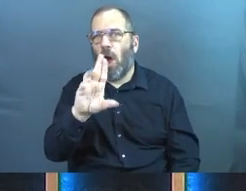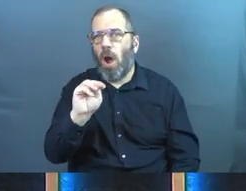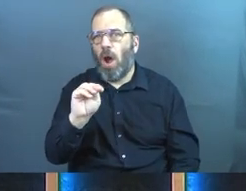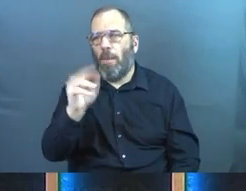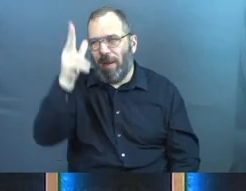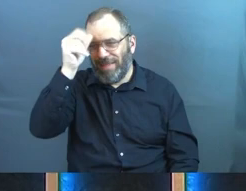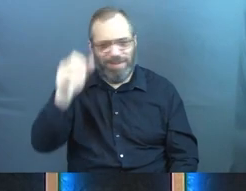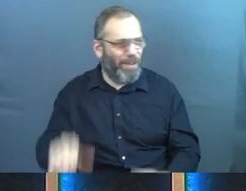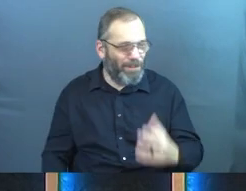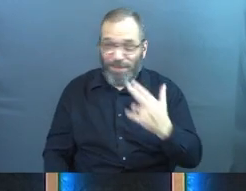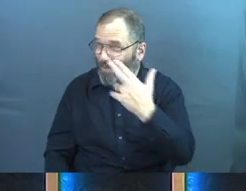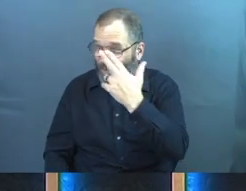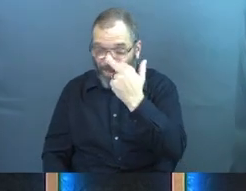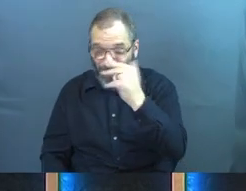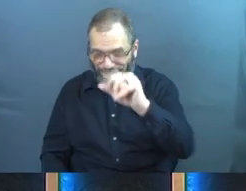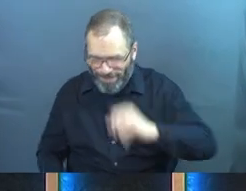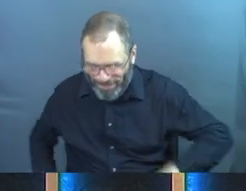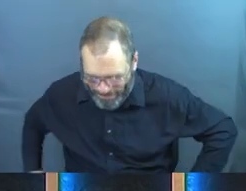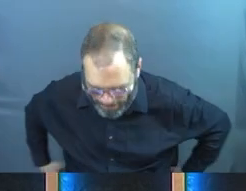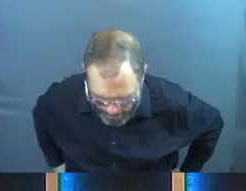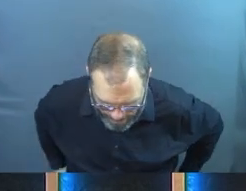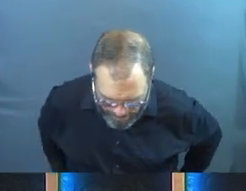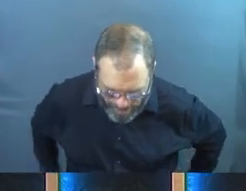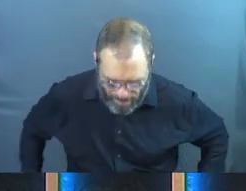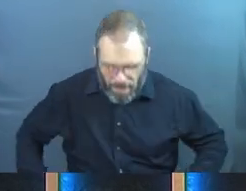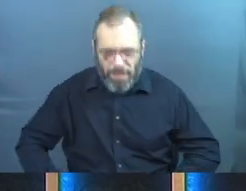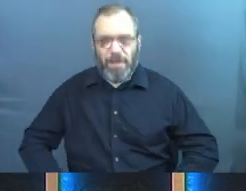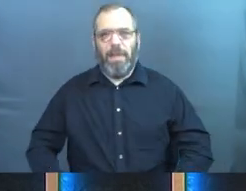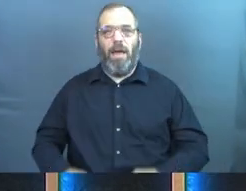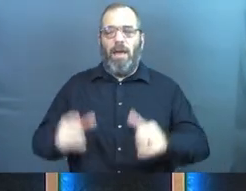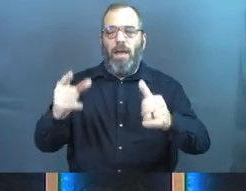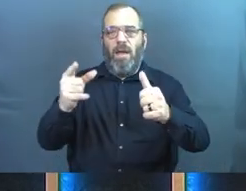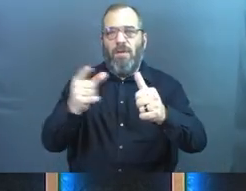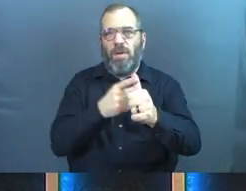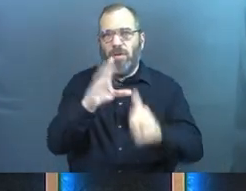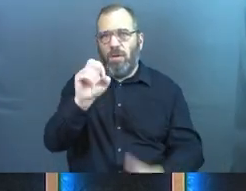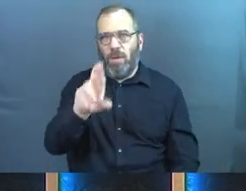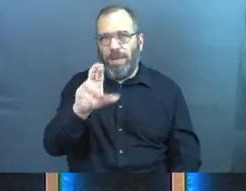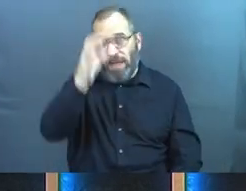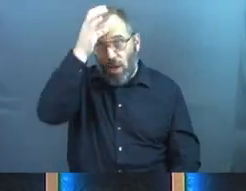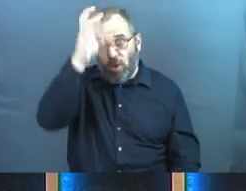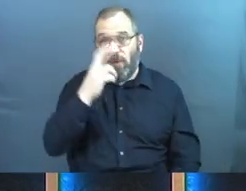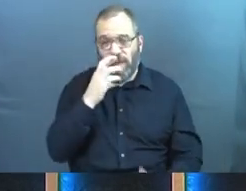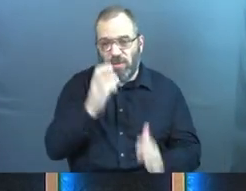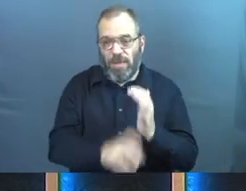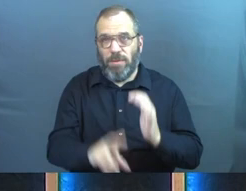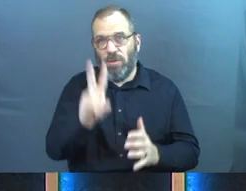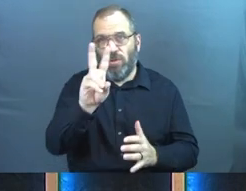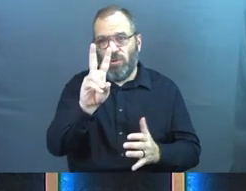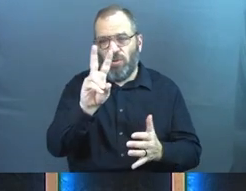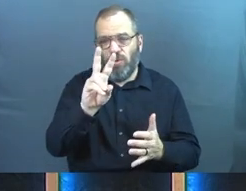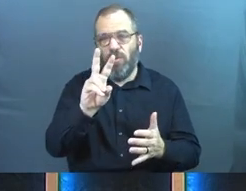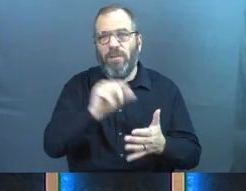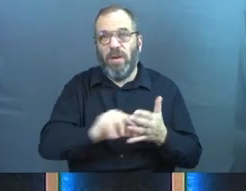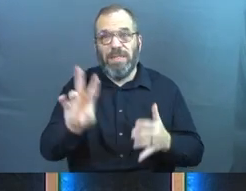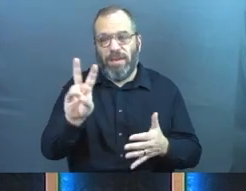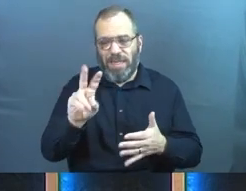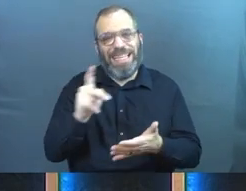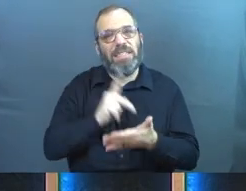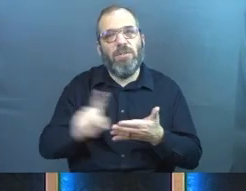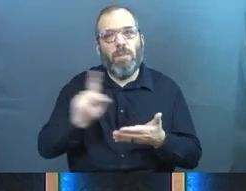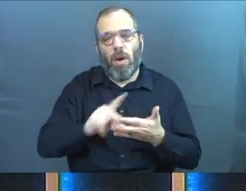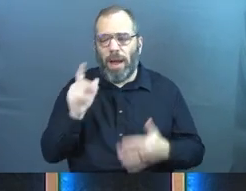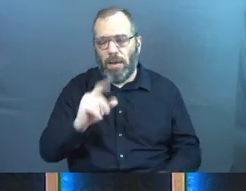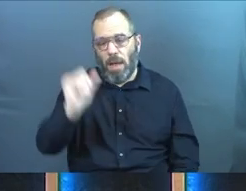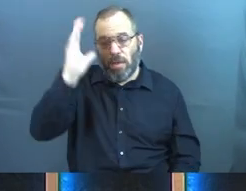This is the funniest verse today, right here. 1 Corinthians 2:7. This is Paul writing about all of this later. He